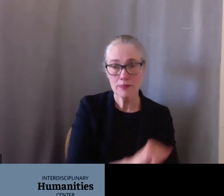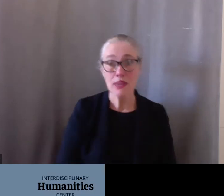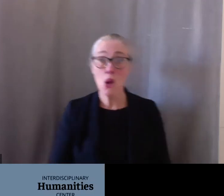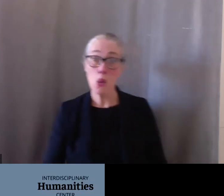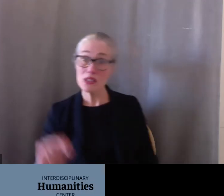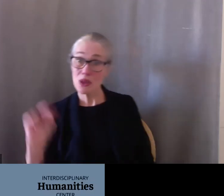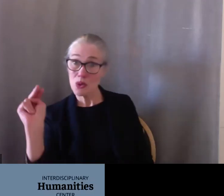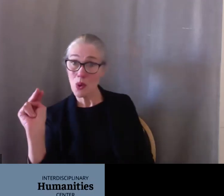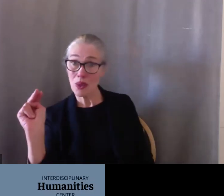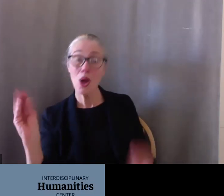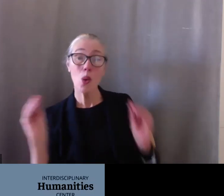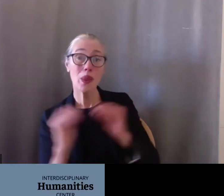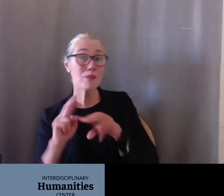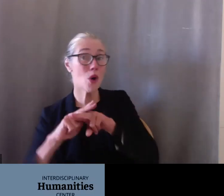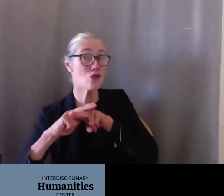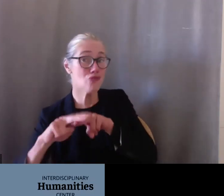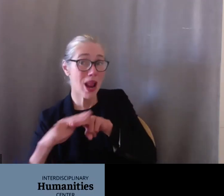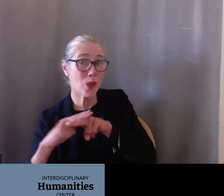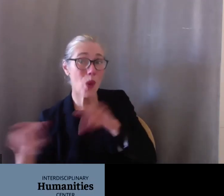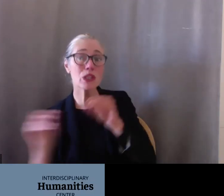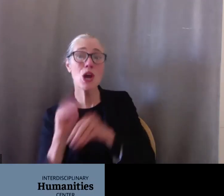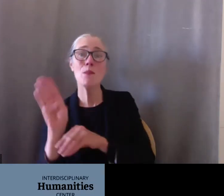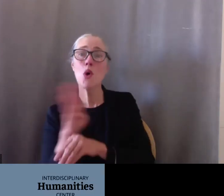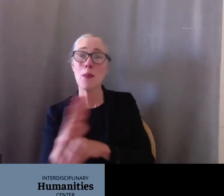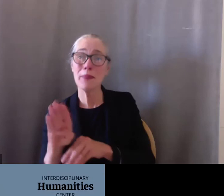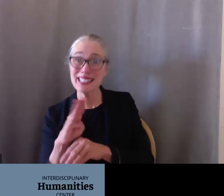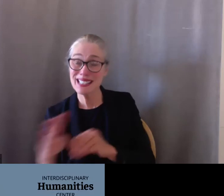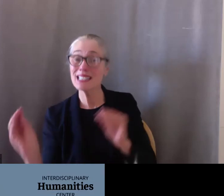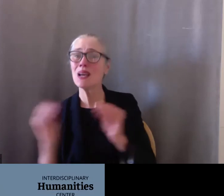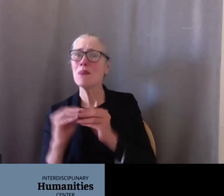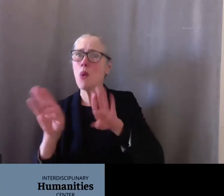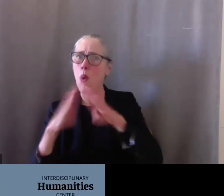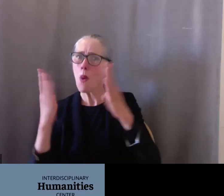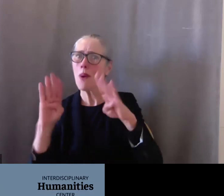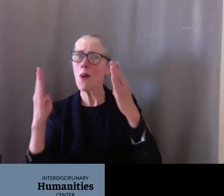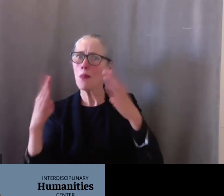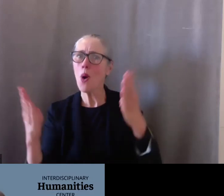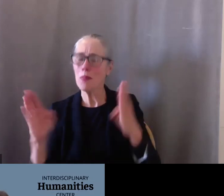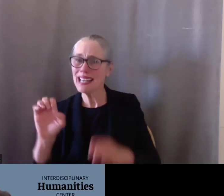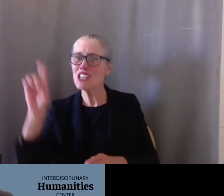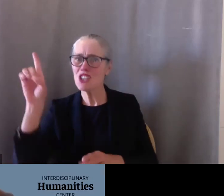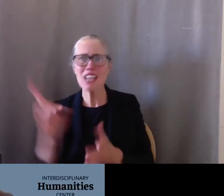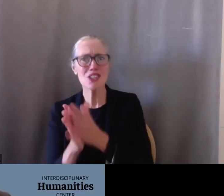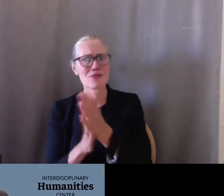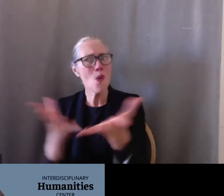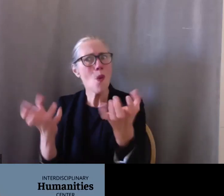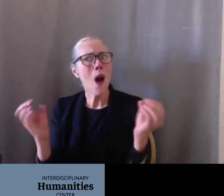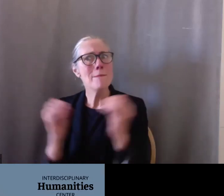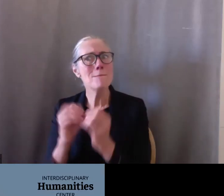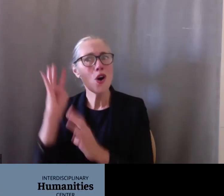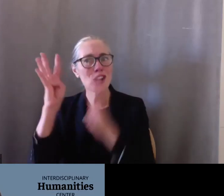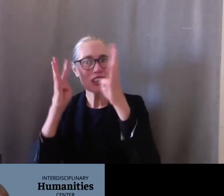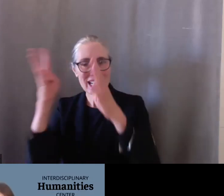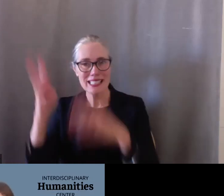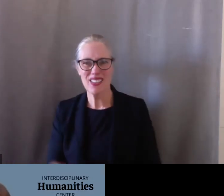to you afterwards. Sure. I'm going a really broad, hard one. Okay, sounds great. Which is, what is